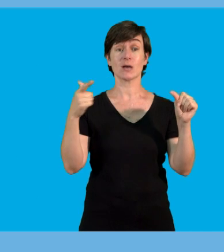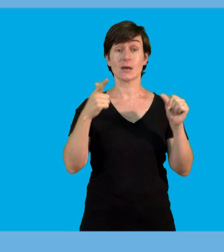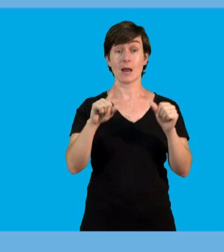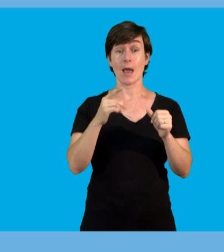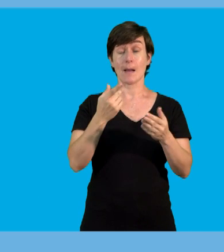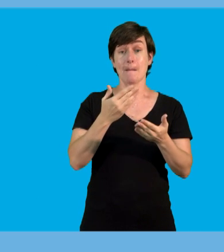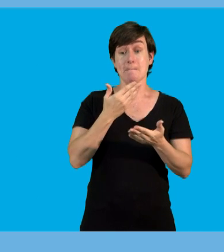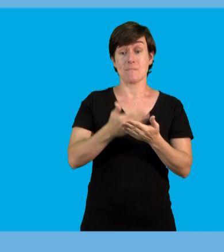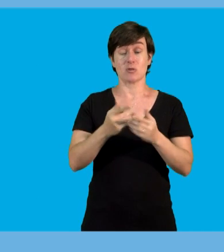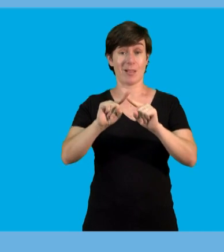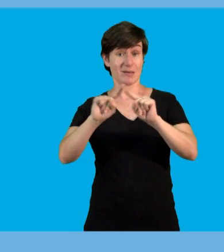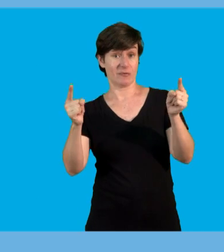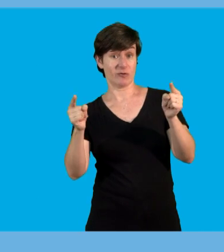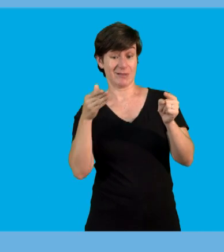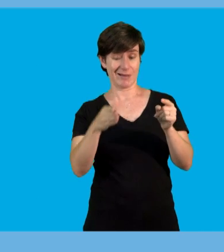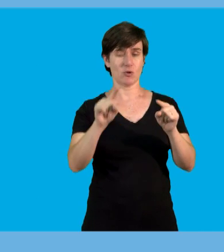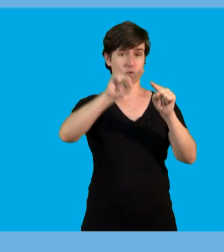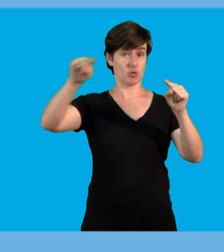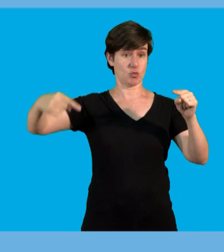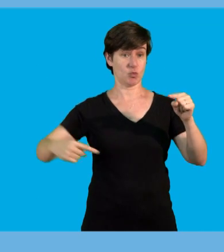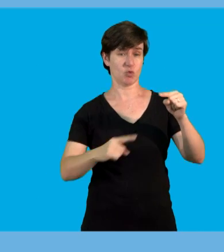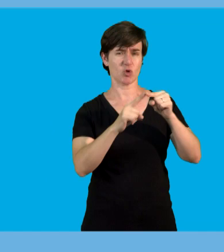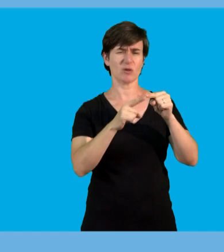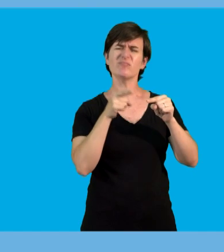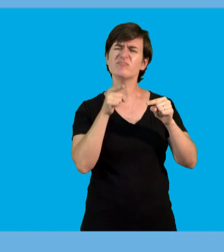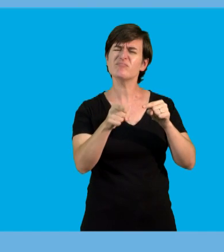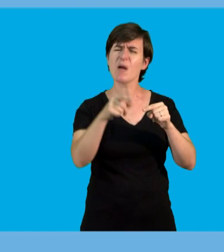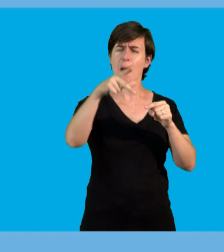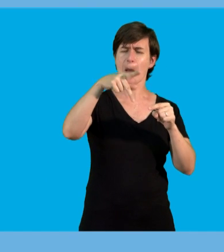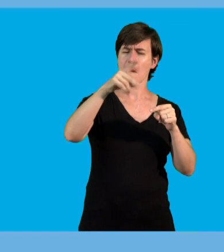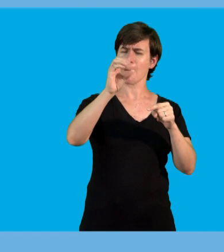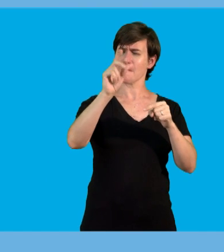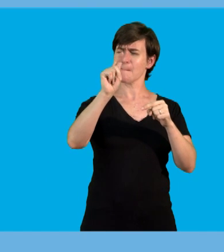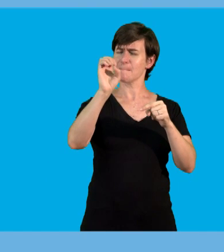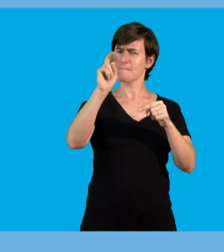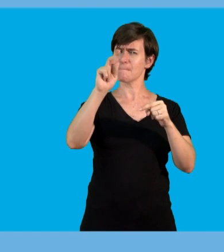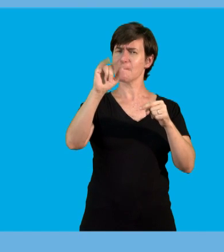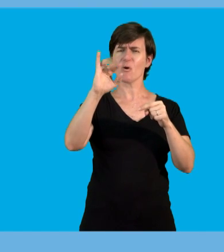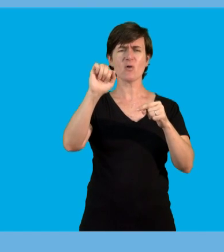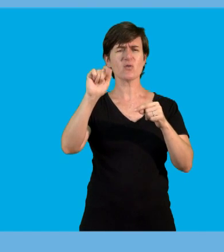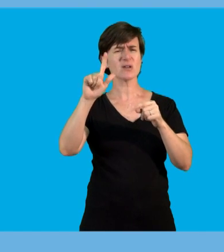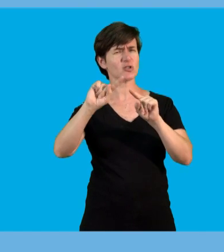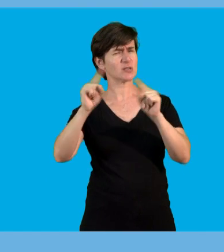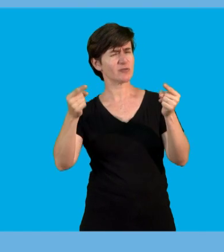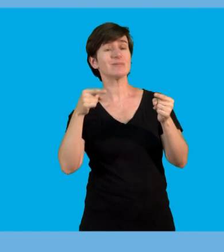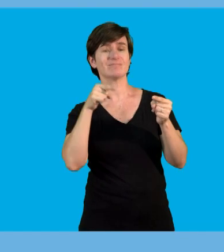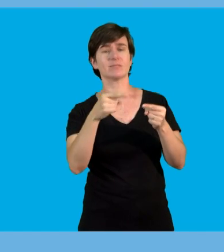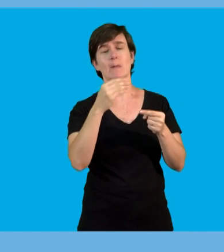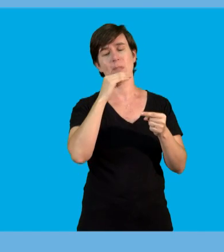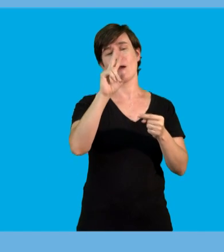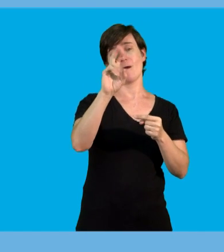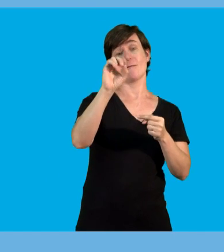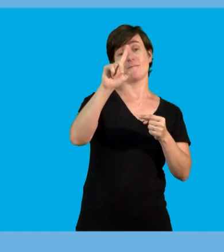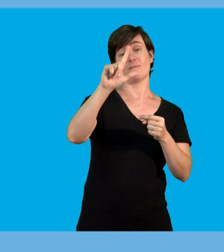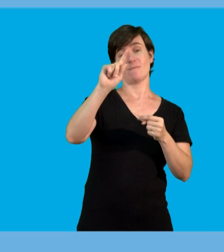the potential difference in a circuit. Remember, the potential difference, or we can say we are going to be measuring the voltage